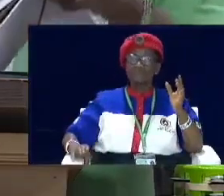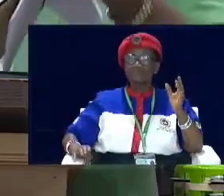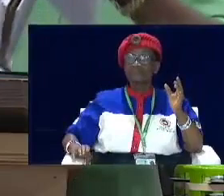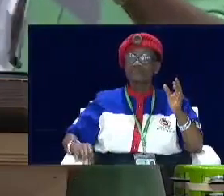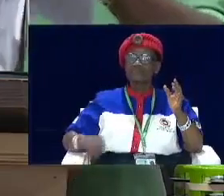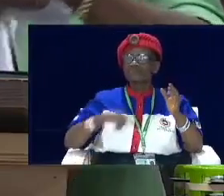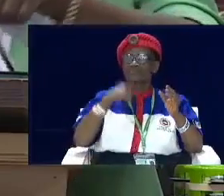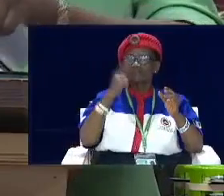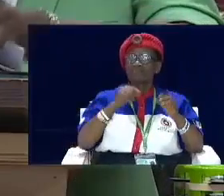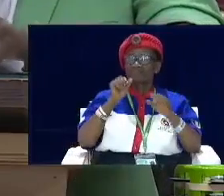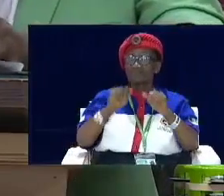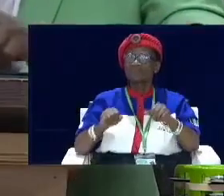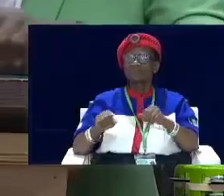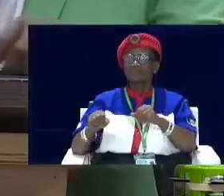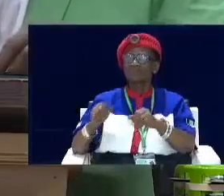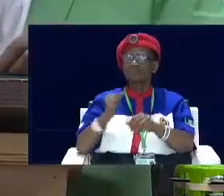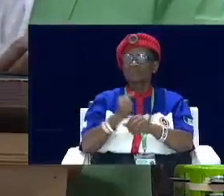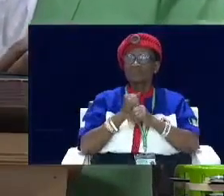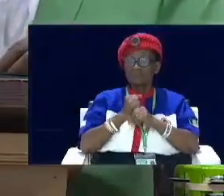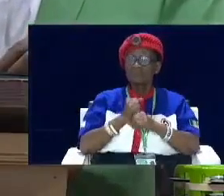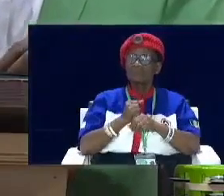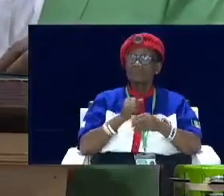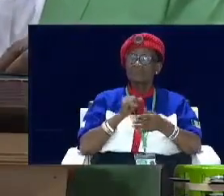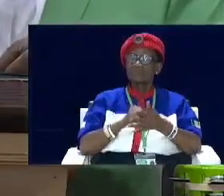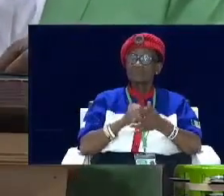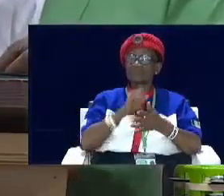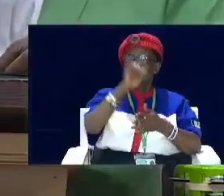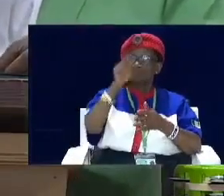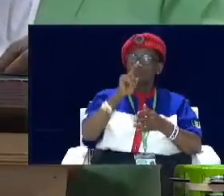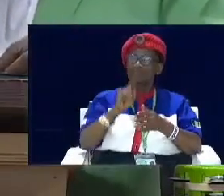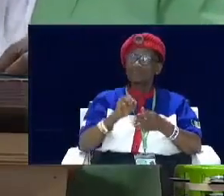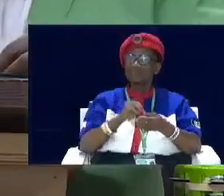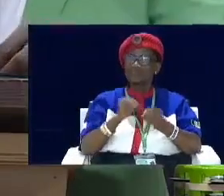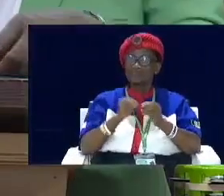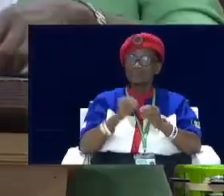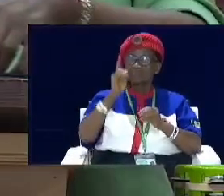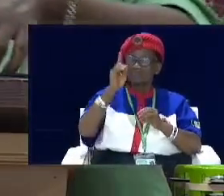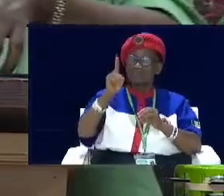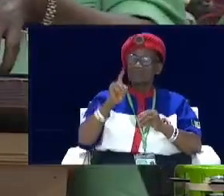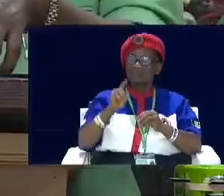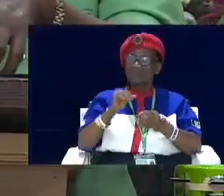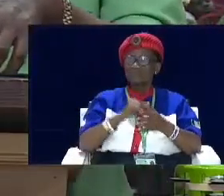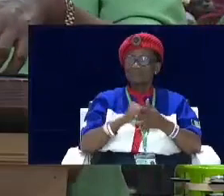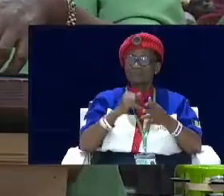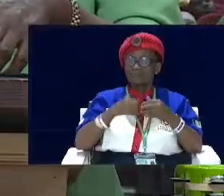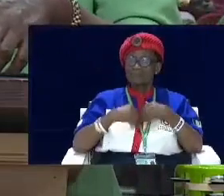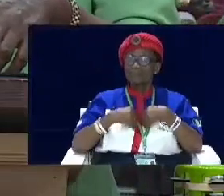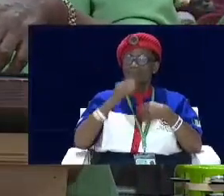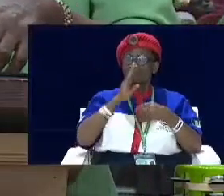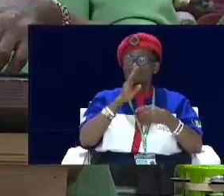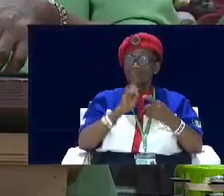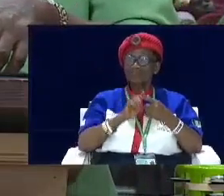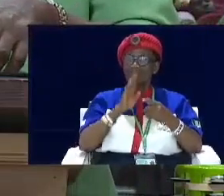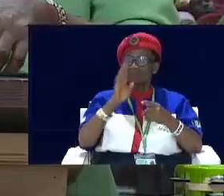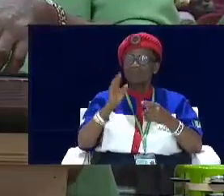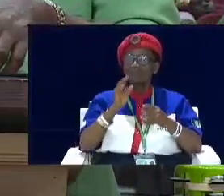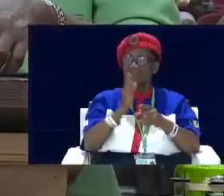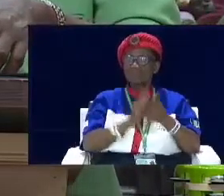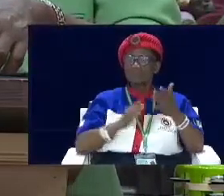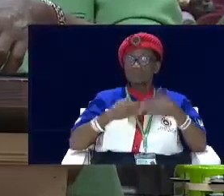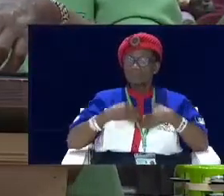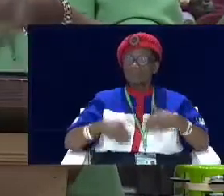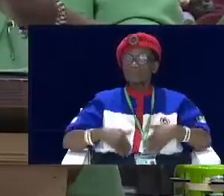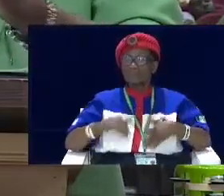rigba. One. Akoko. It has to be somebody who is faithful to the end. O na ni eni to je olooto titi